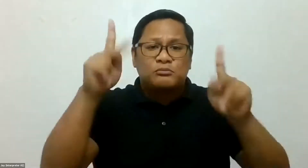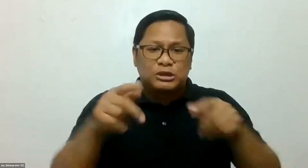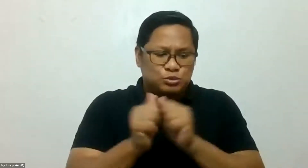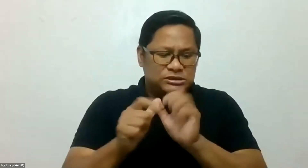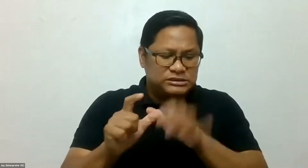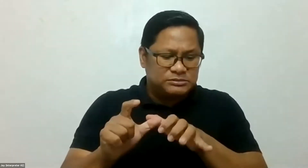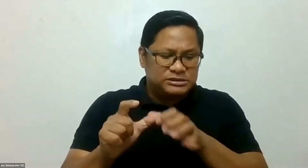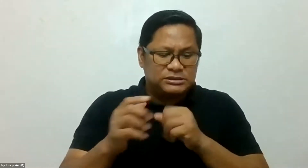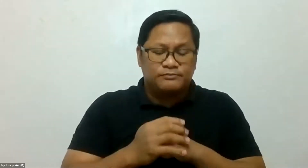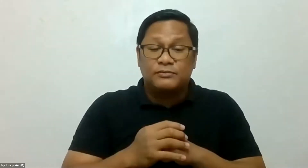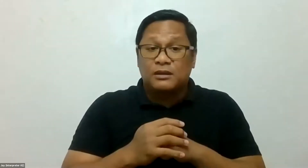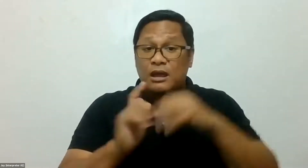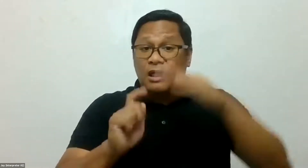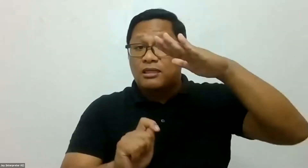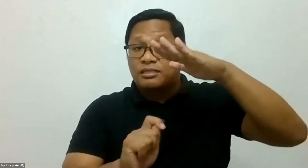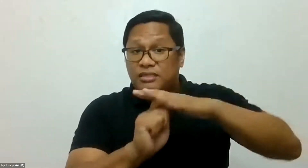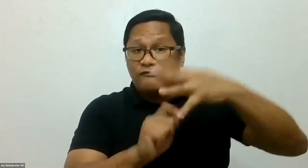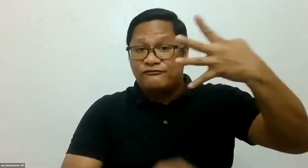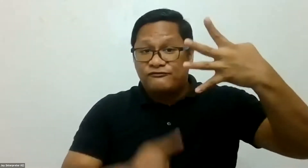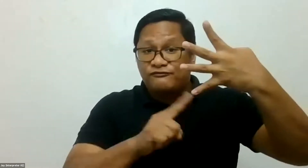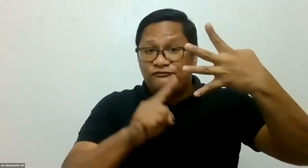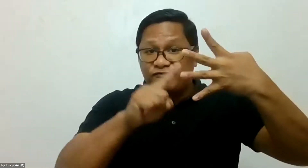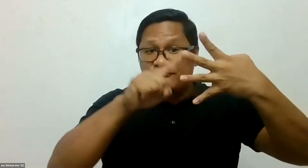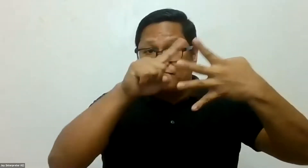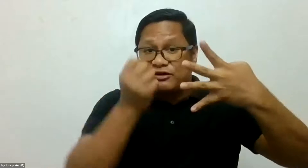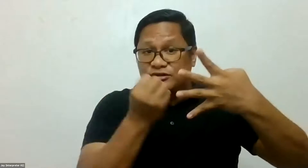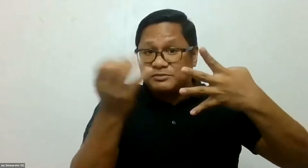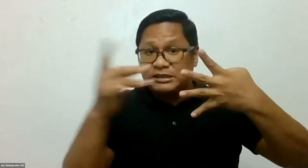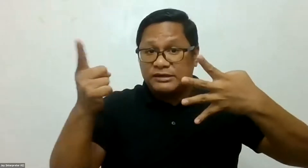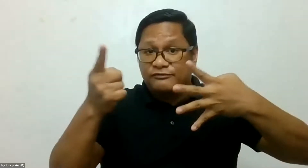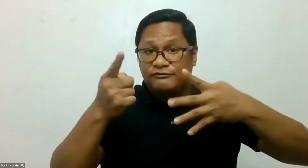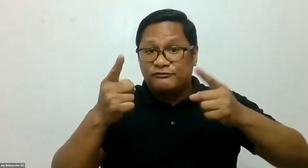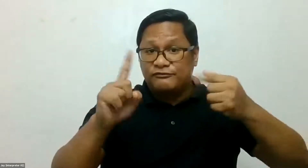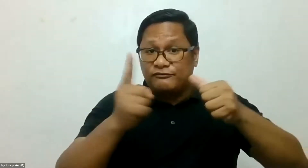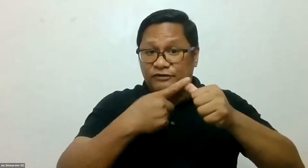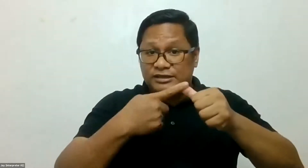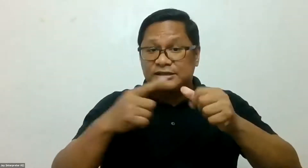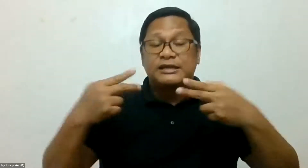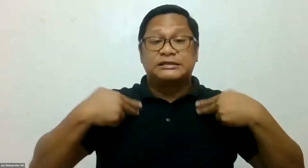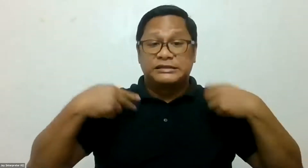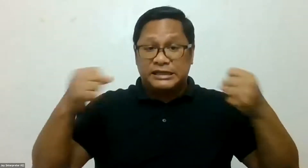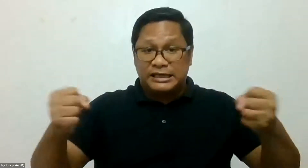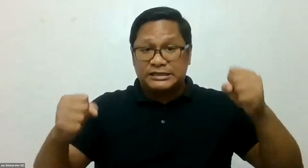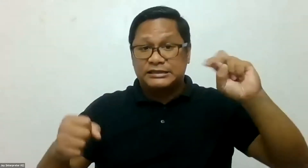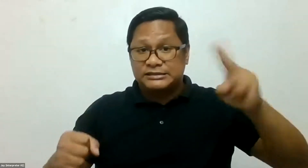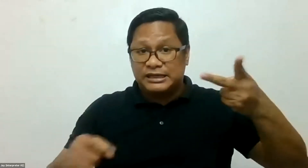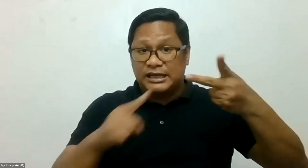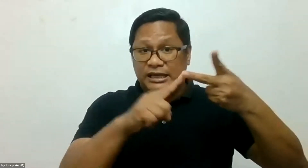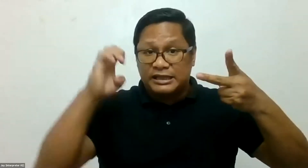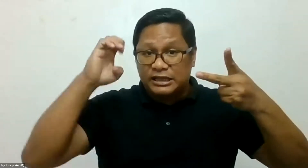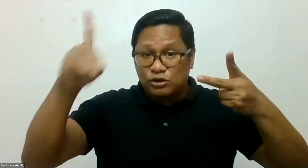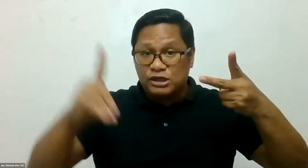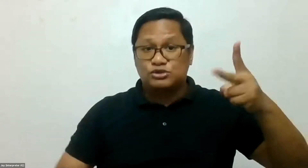disabilities. And the top 4 spenders, the first one was actually for health. The others were